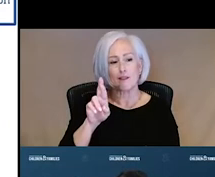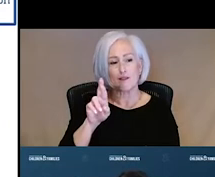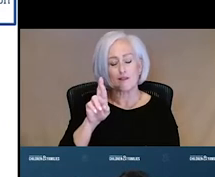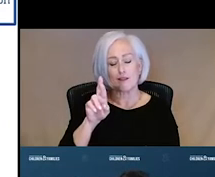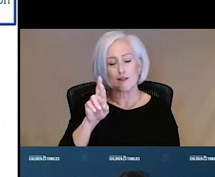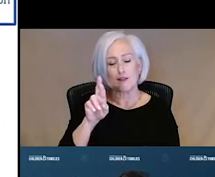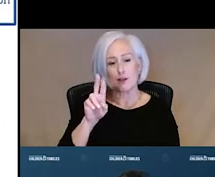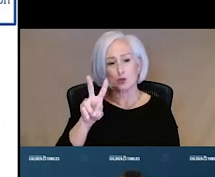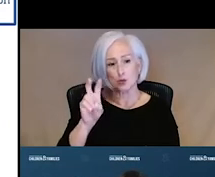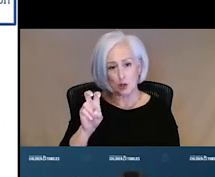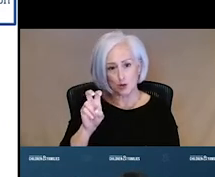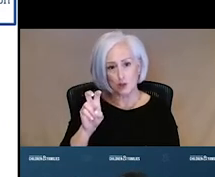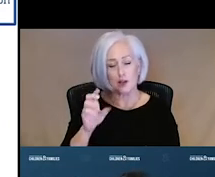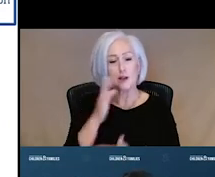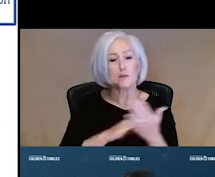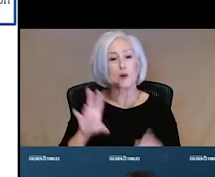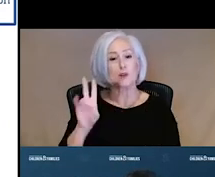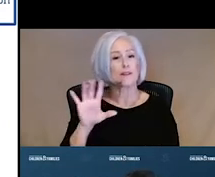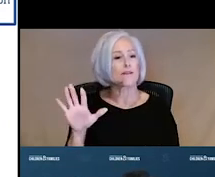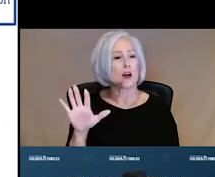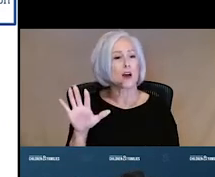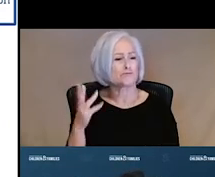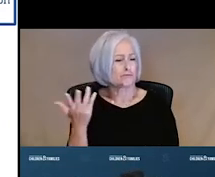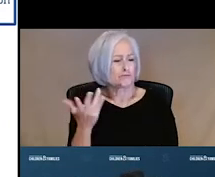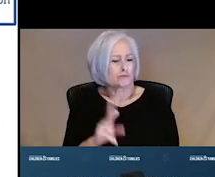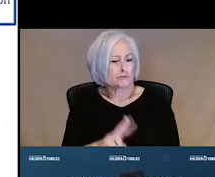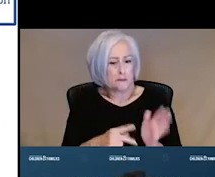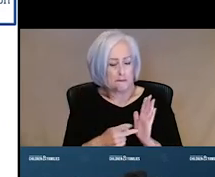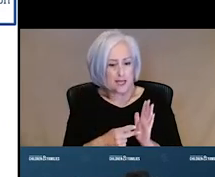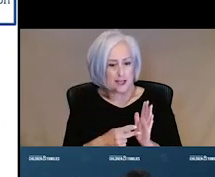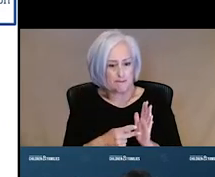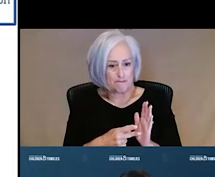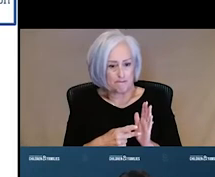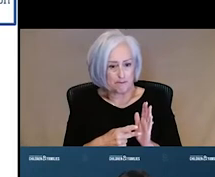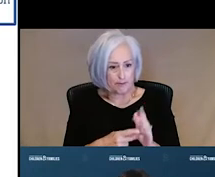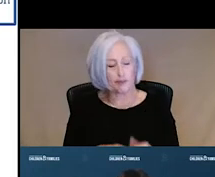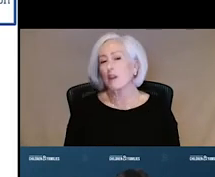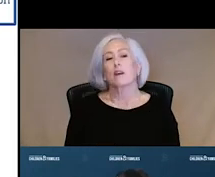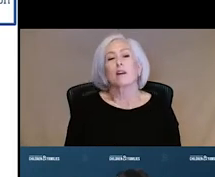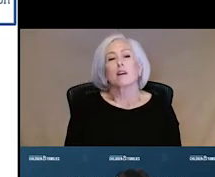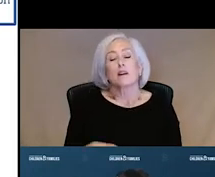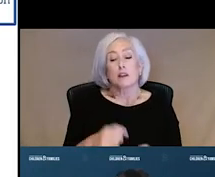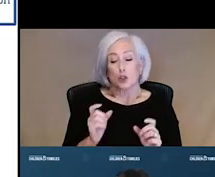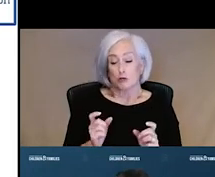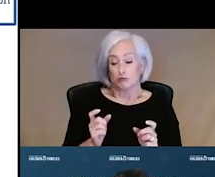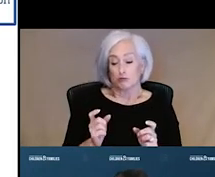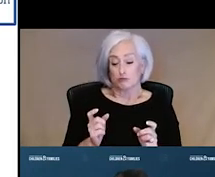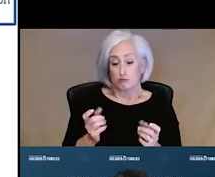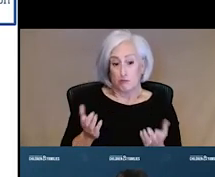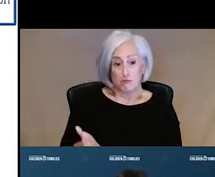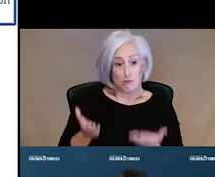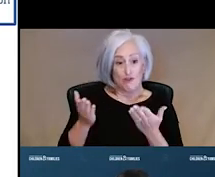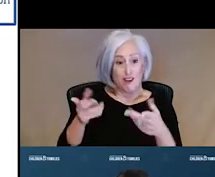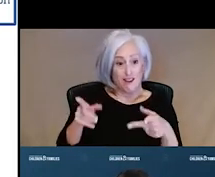75. So what does this mean? By offering an organization the opportunity to use a 10%